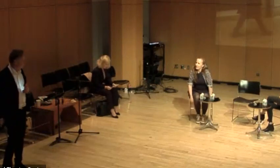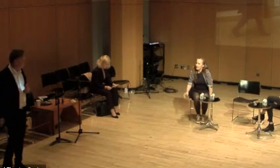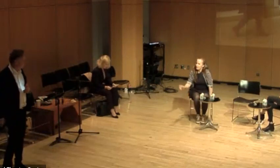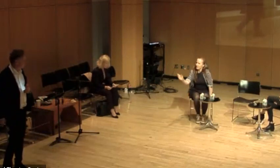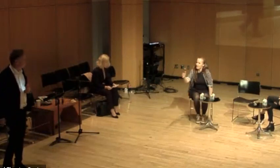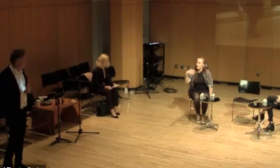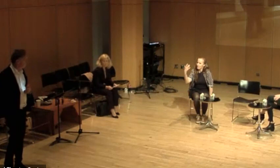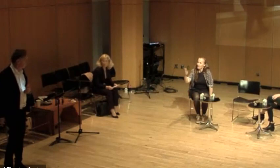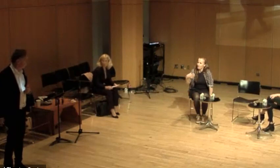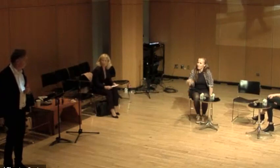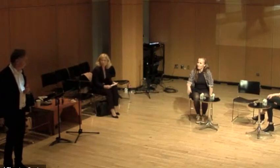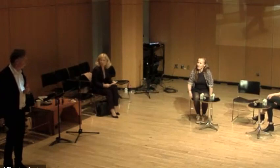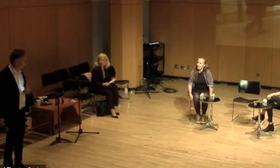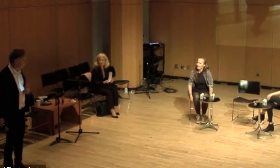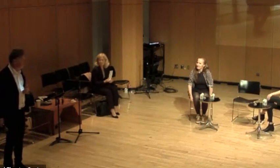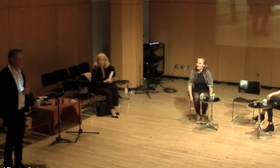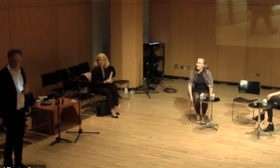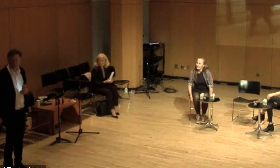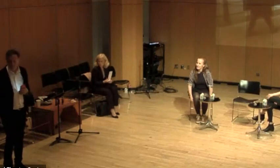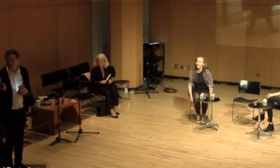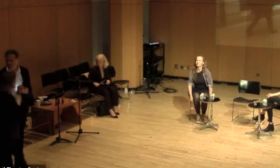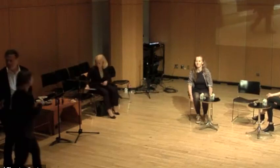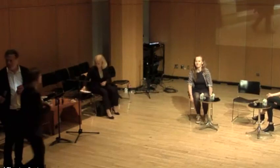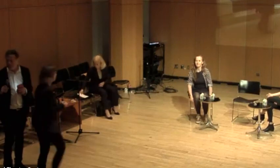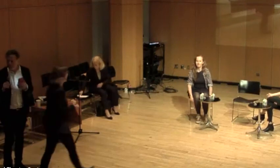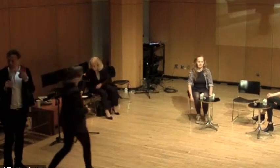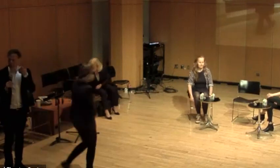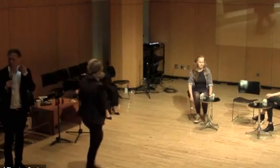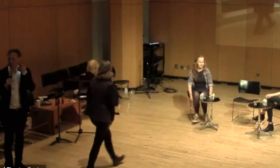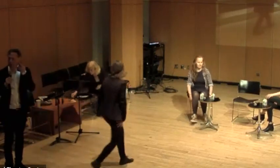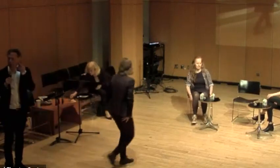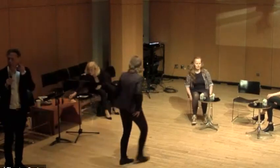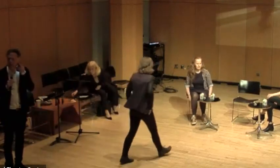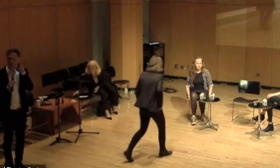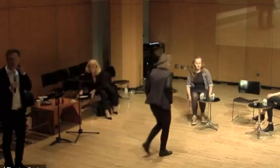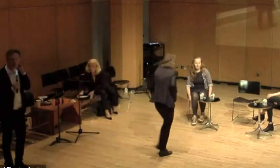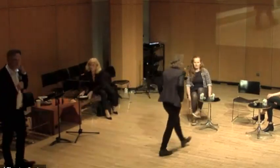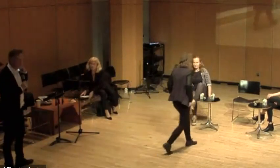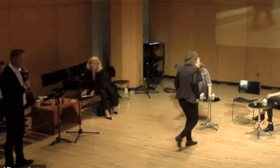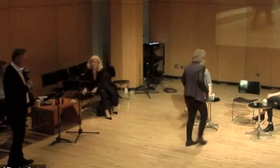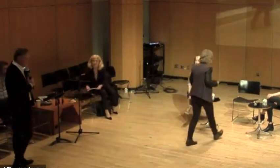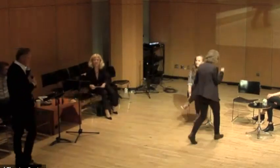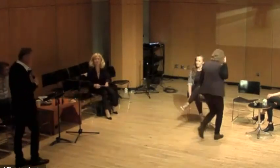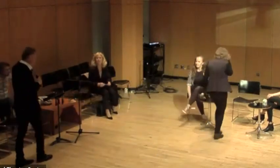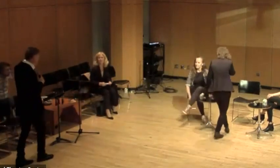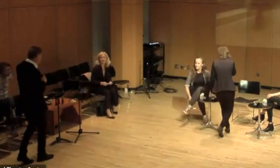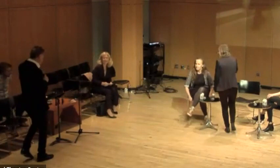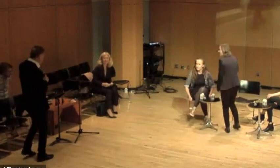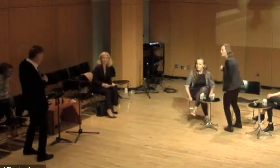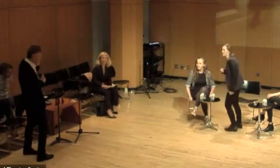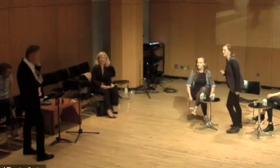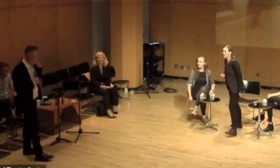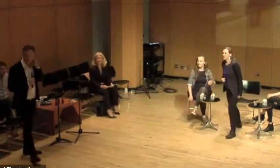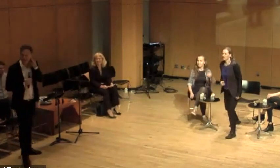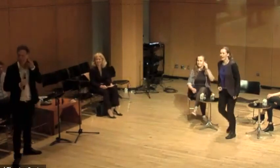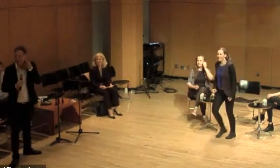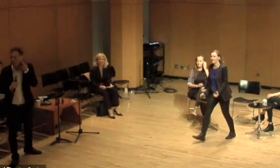now kind of seing people in so we're going to start in one minute everybody